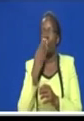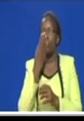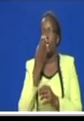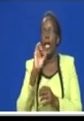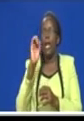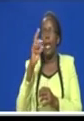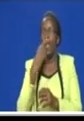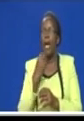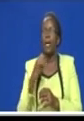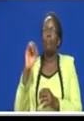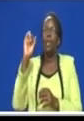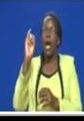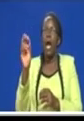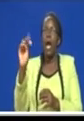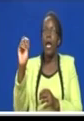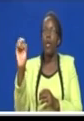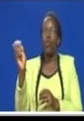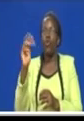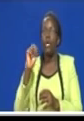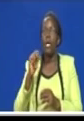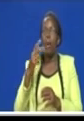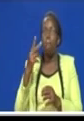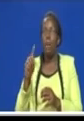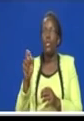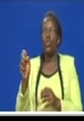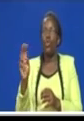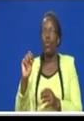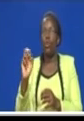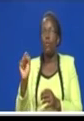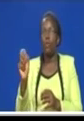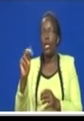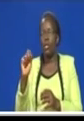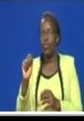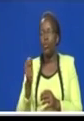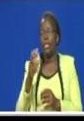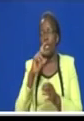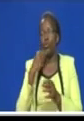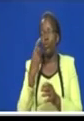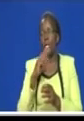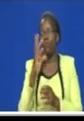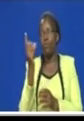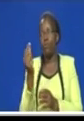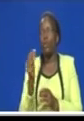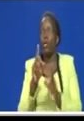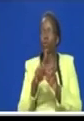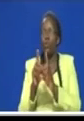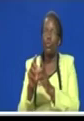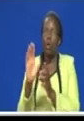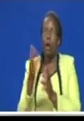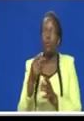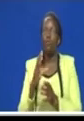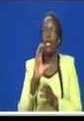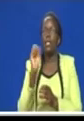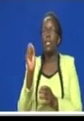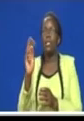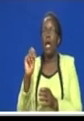irony, personification, metaphor, just to mention a few. And we also have sound features